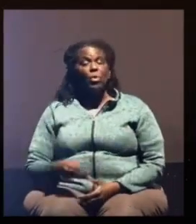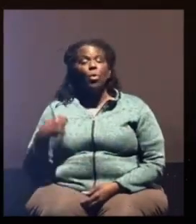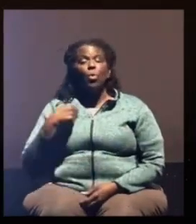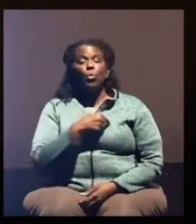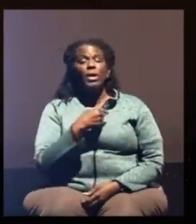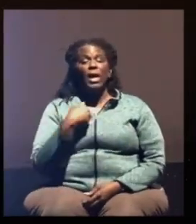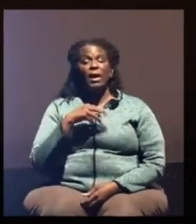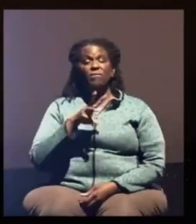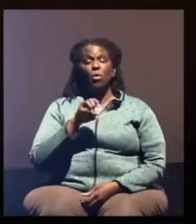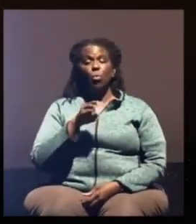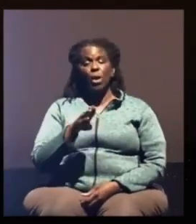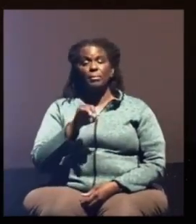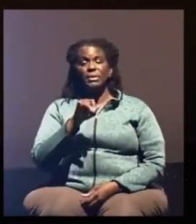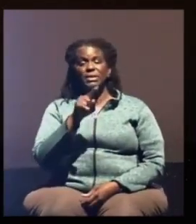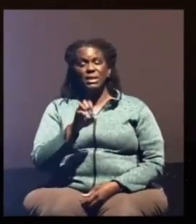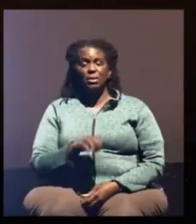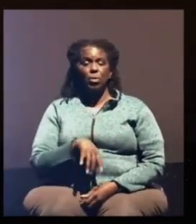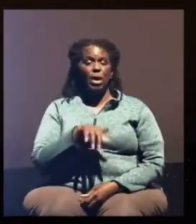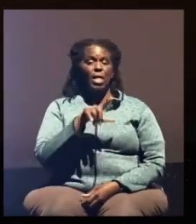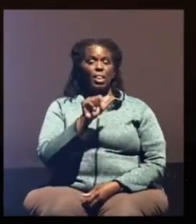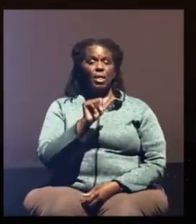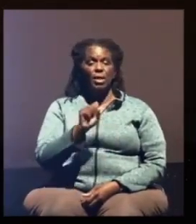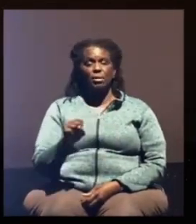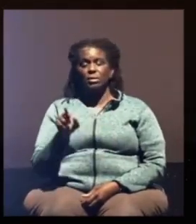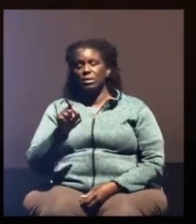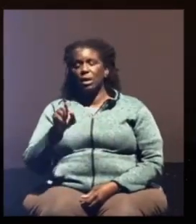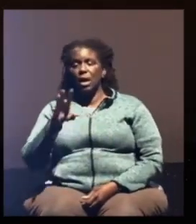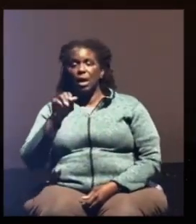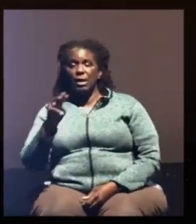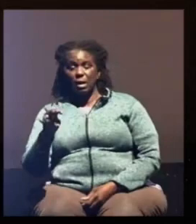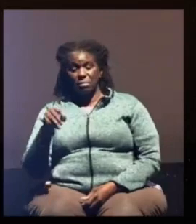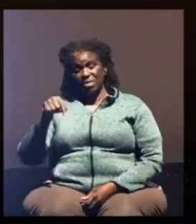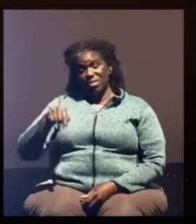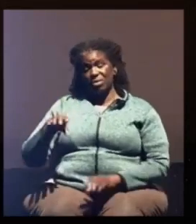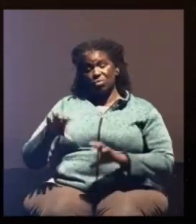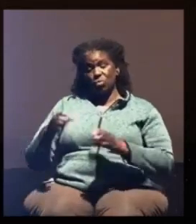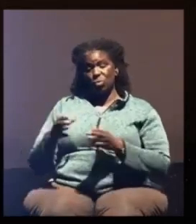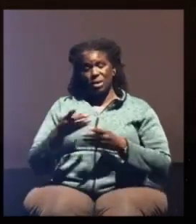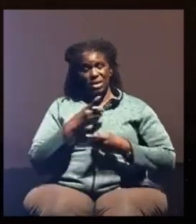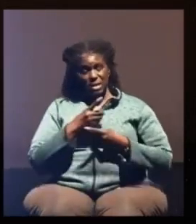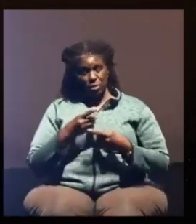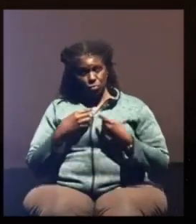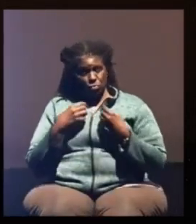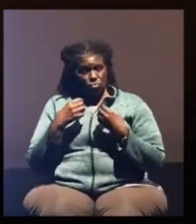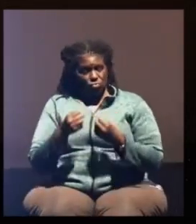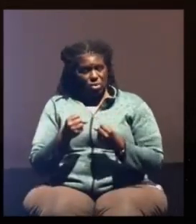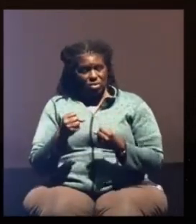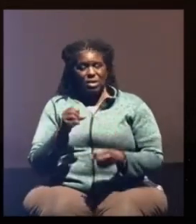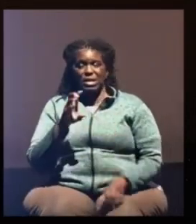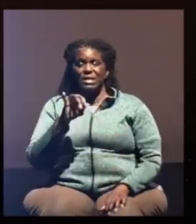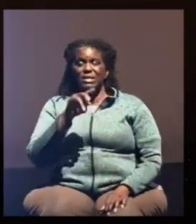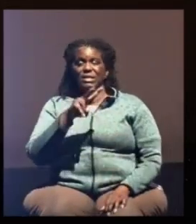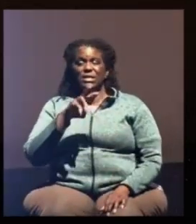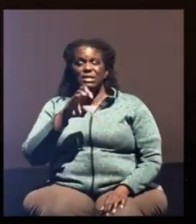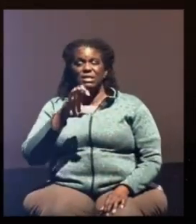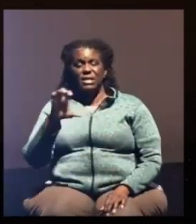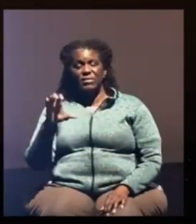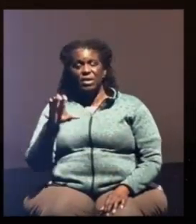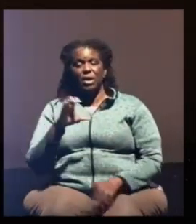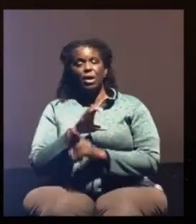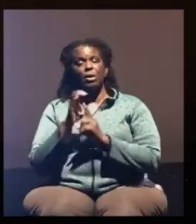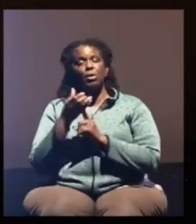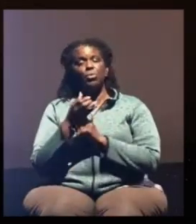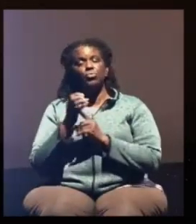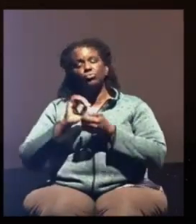a website called las.com. We're an organization dedicated to strengthen the civic and cultural bonds that unite